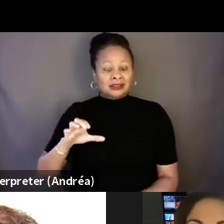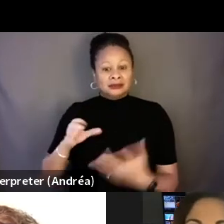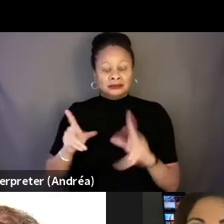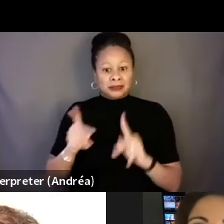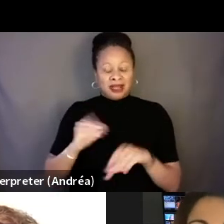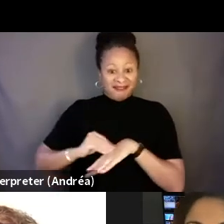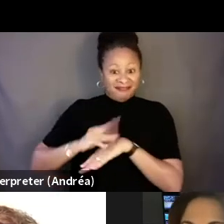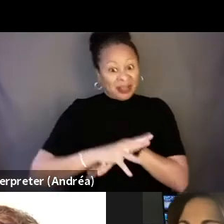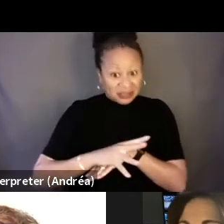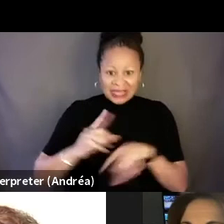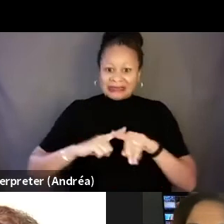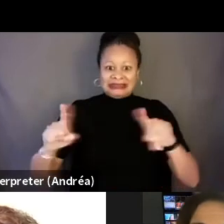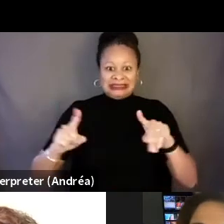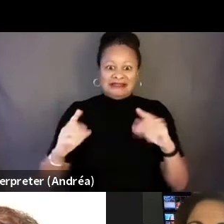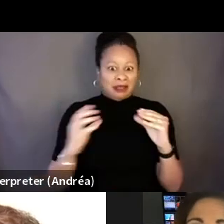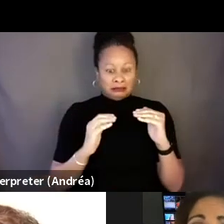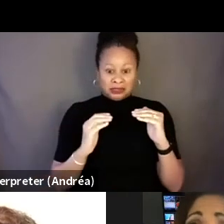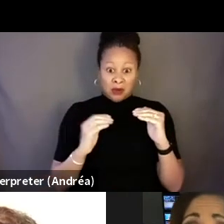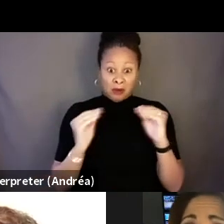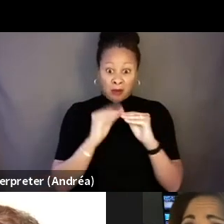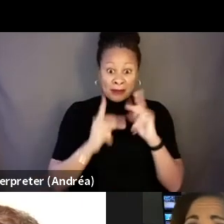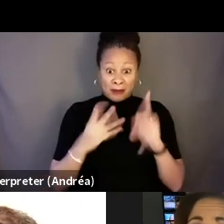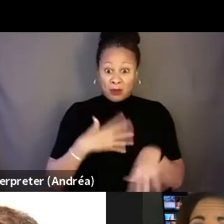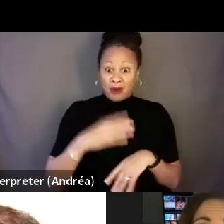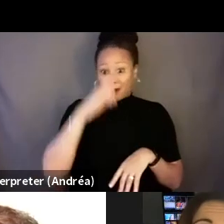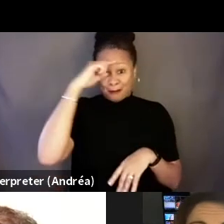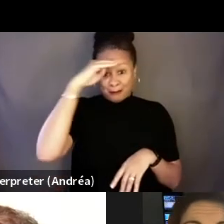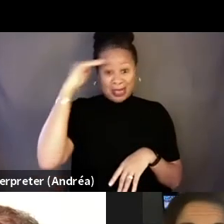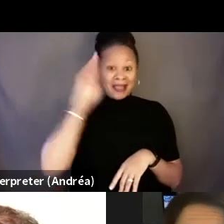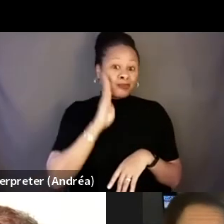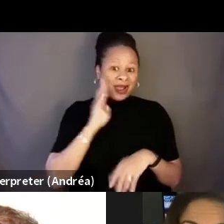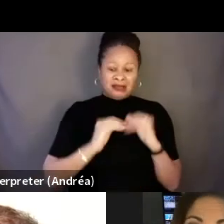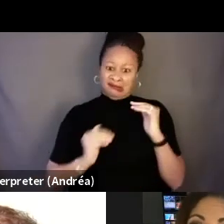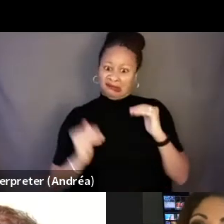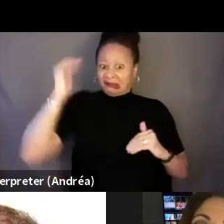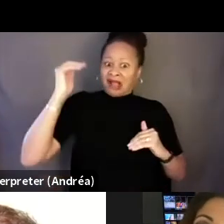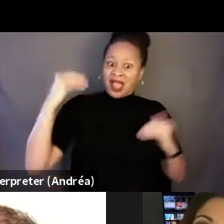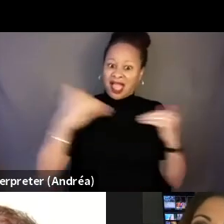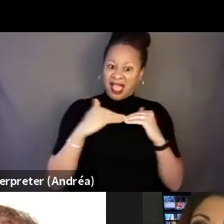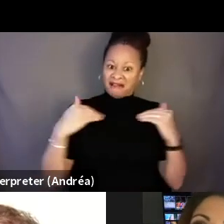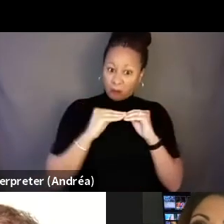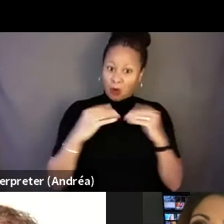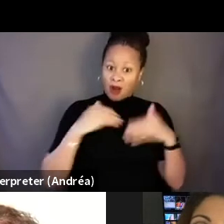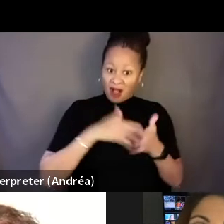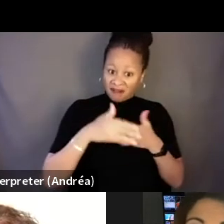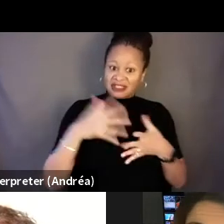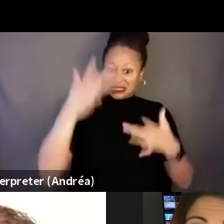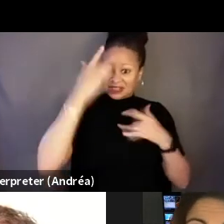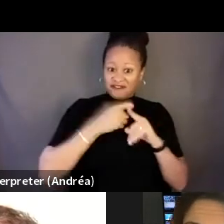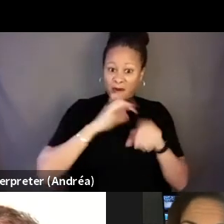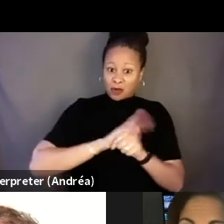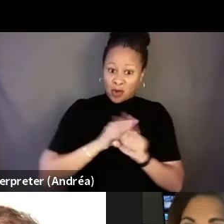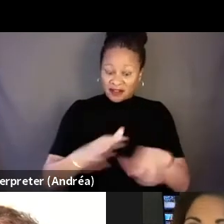a completely disproportionate number compared to the size of the population. And I was talking to our